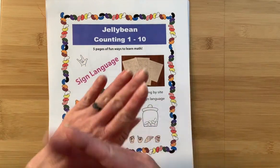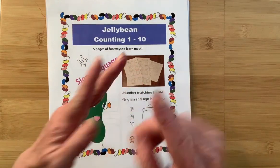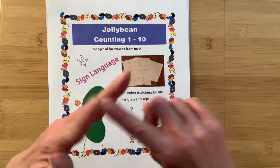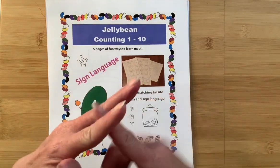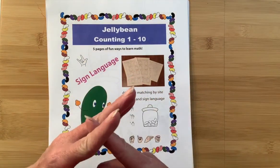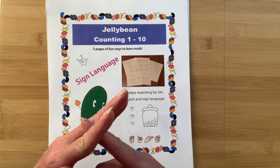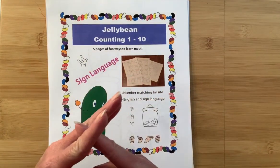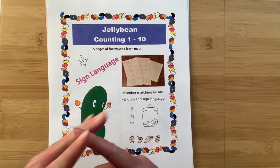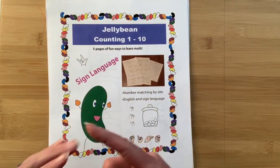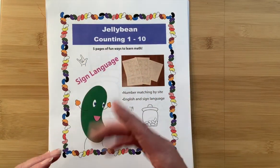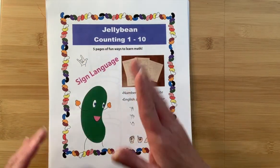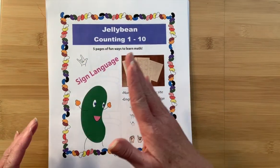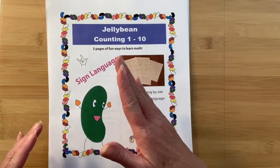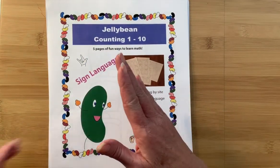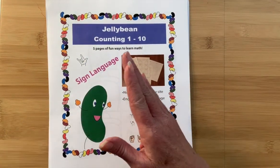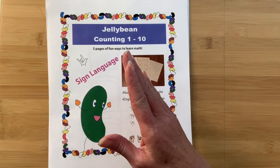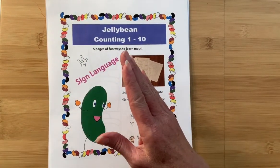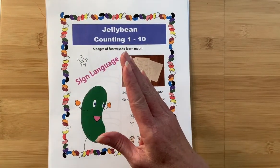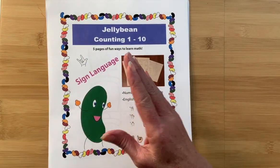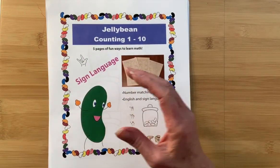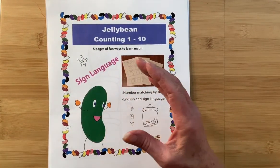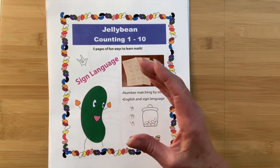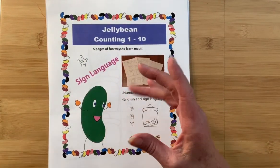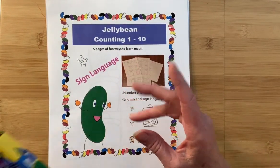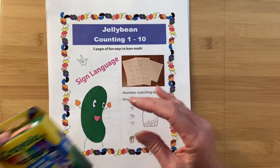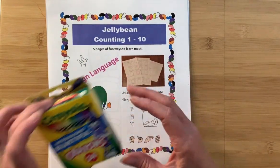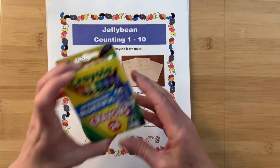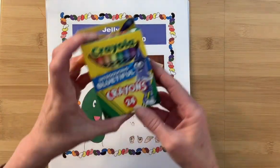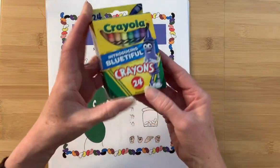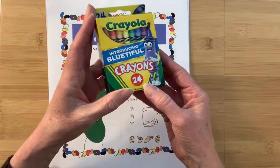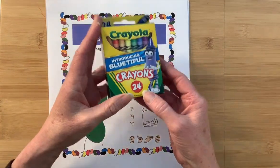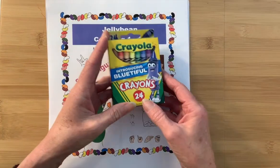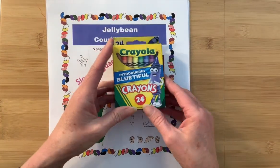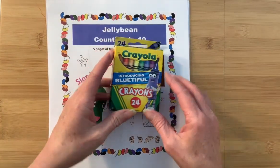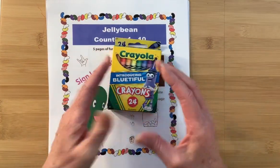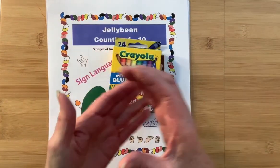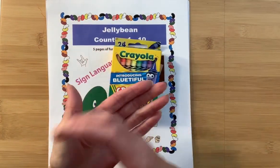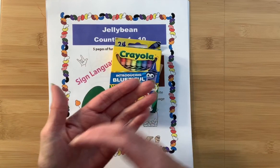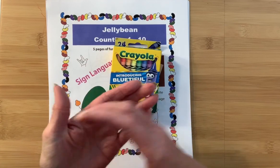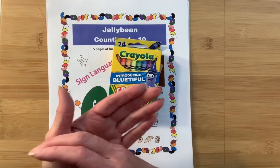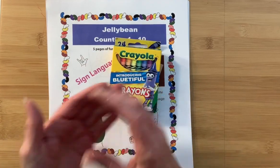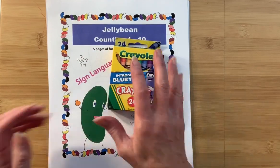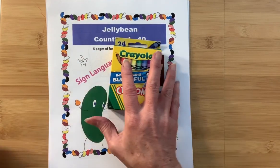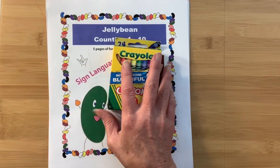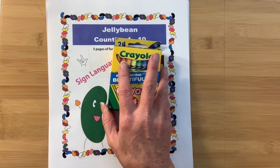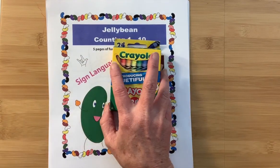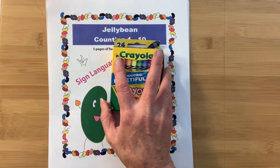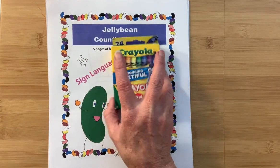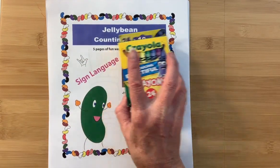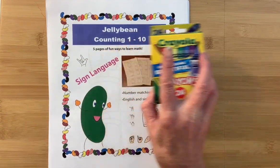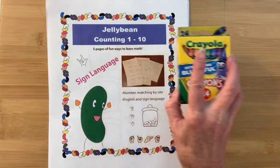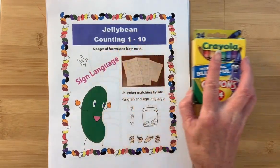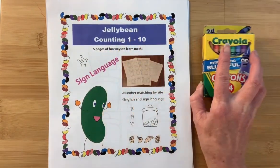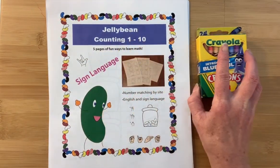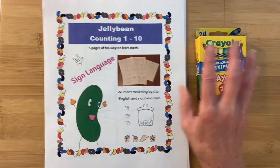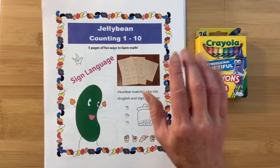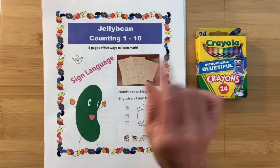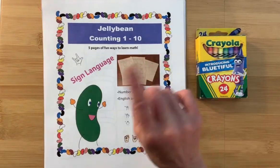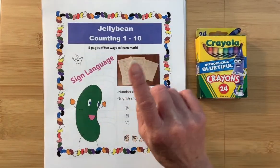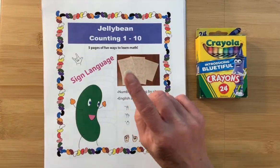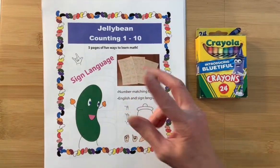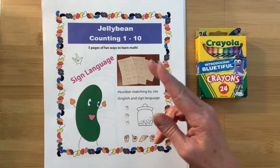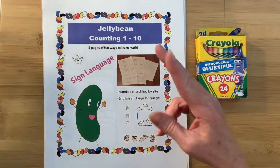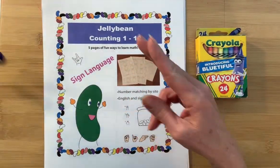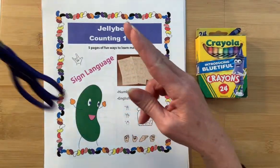So before we start, please go ahead and get out your crayons.